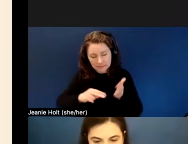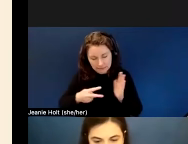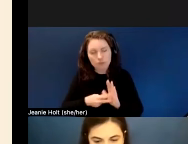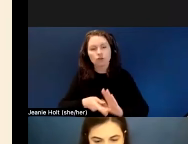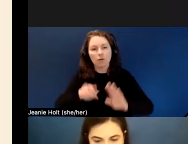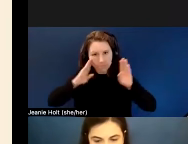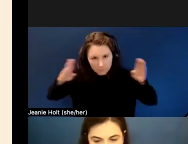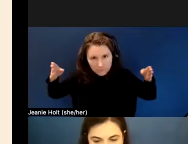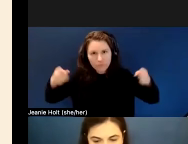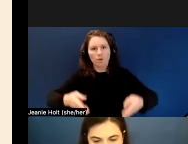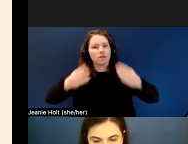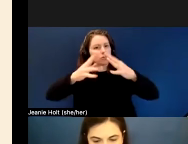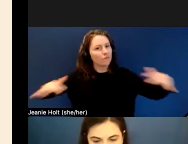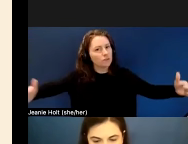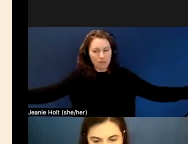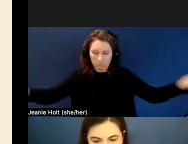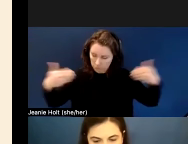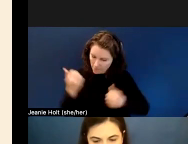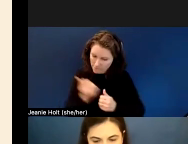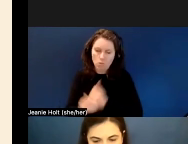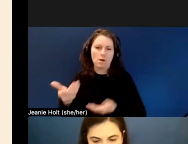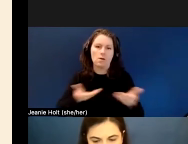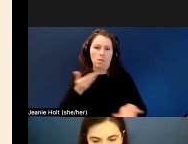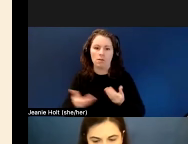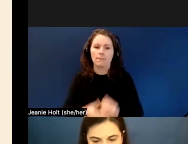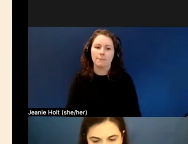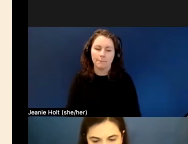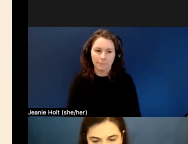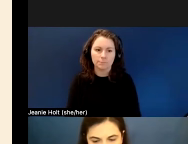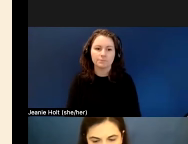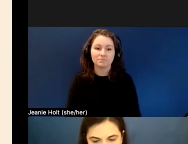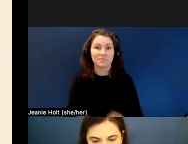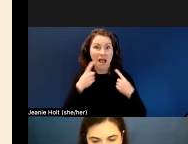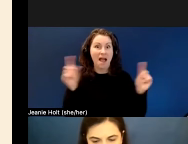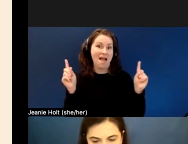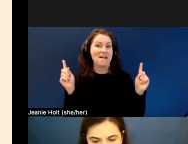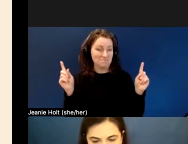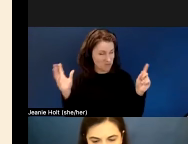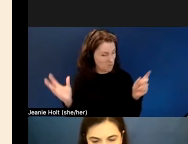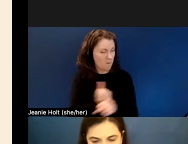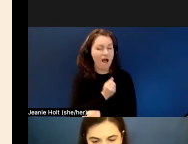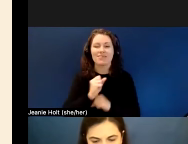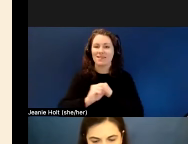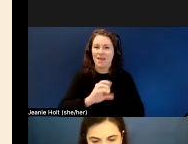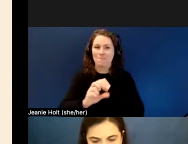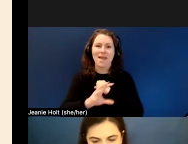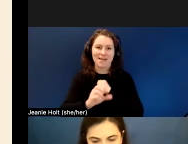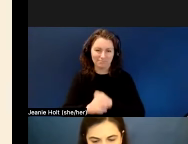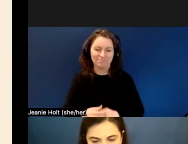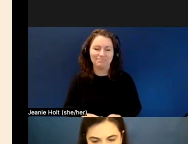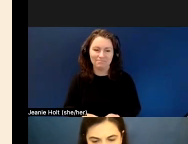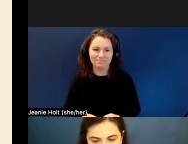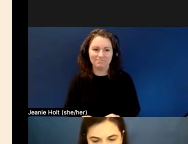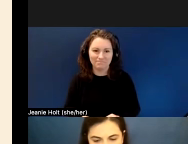on diversity from the outset. And it worked. Like I said, we won the campaign.